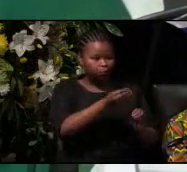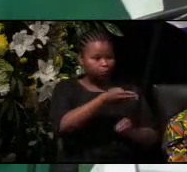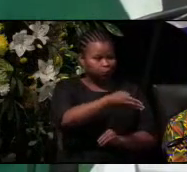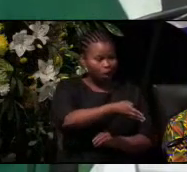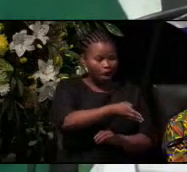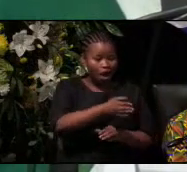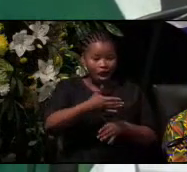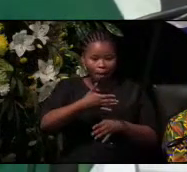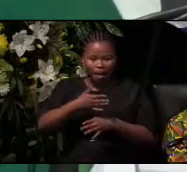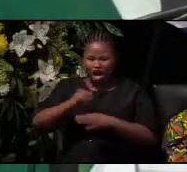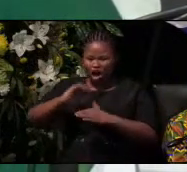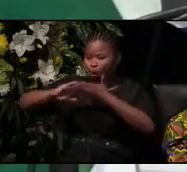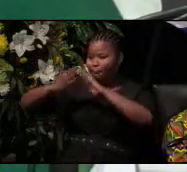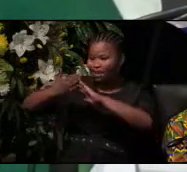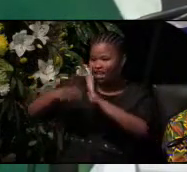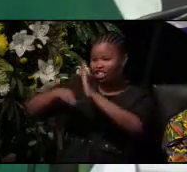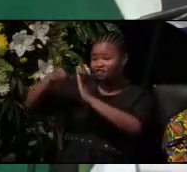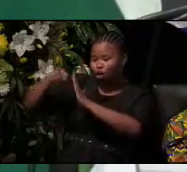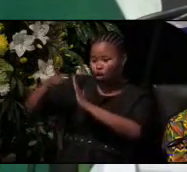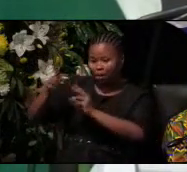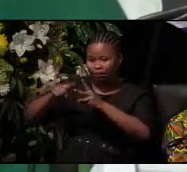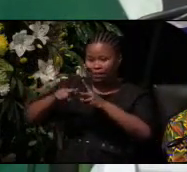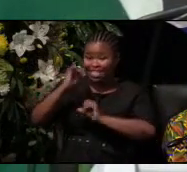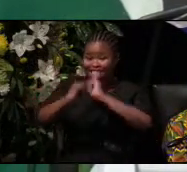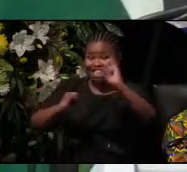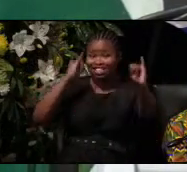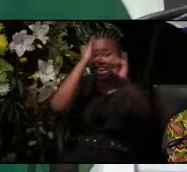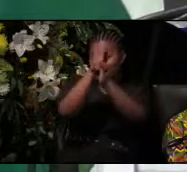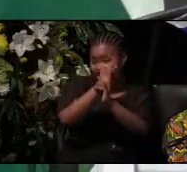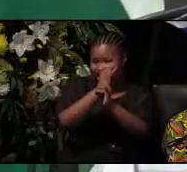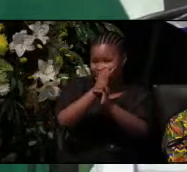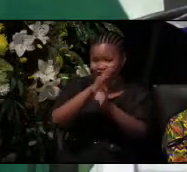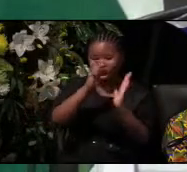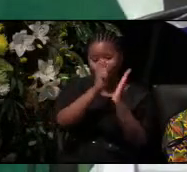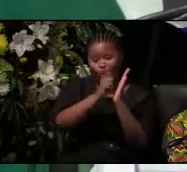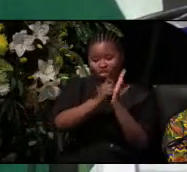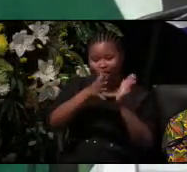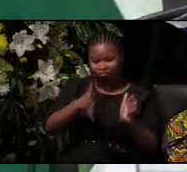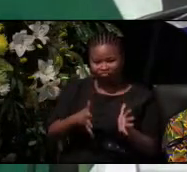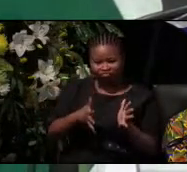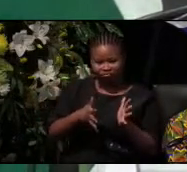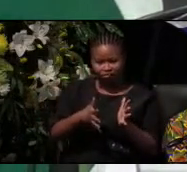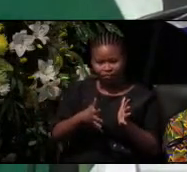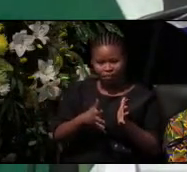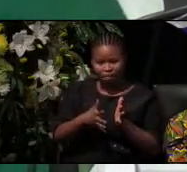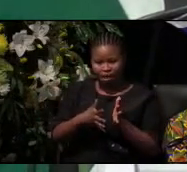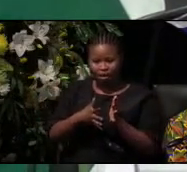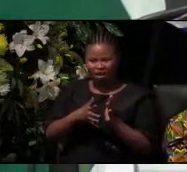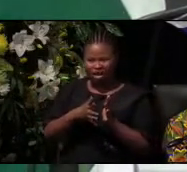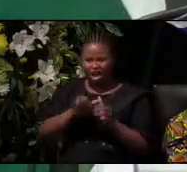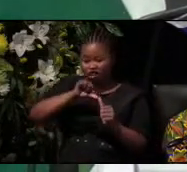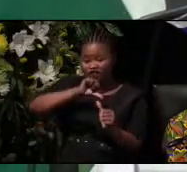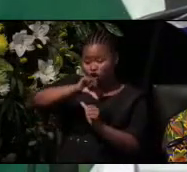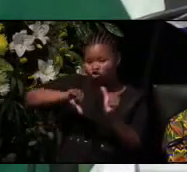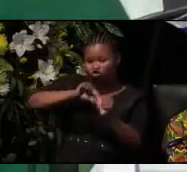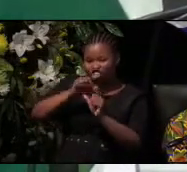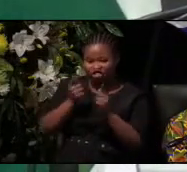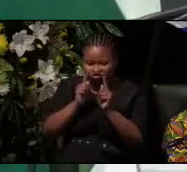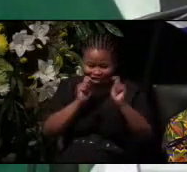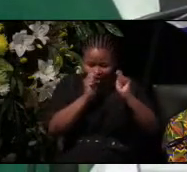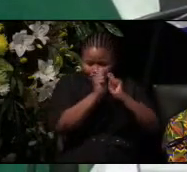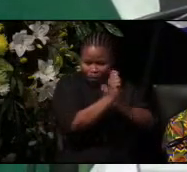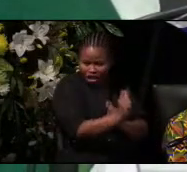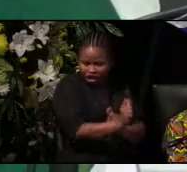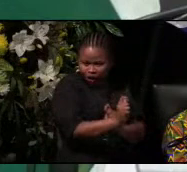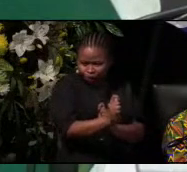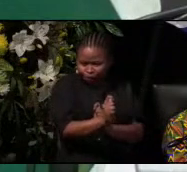a community developer an internationalist and author an advocate of social transformation